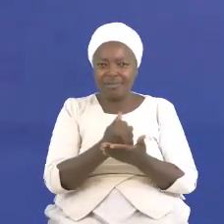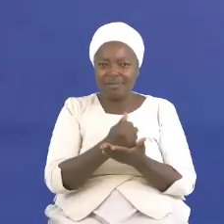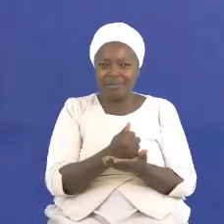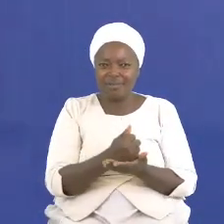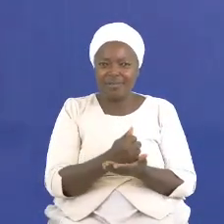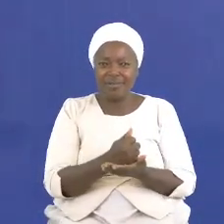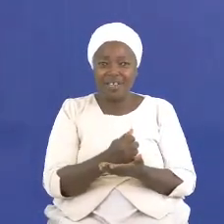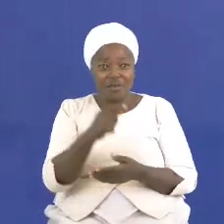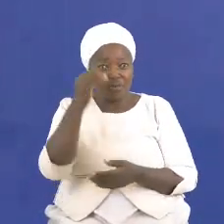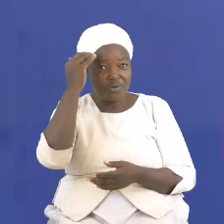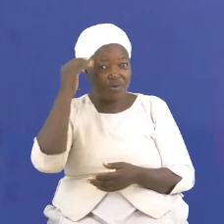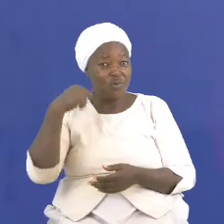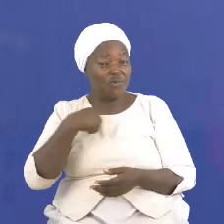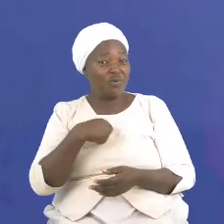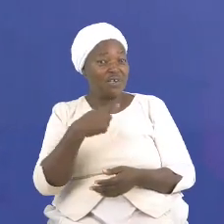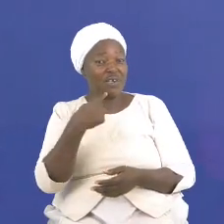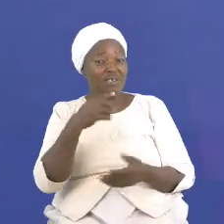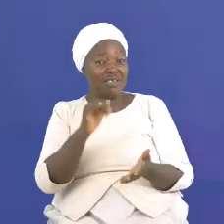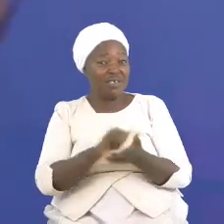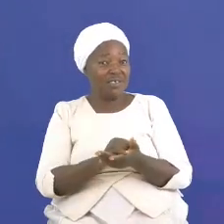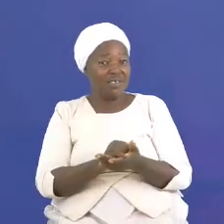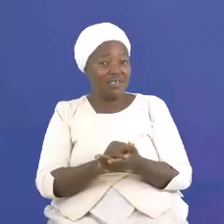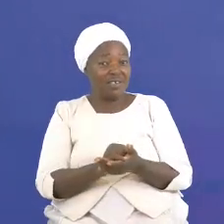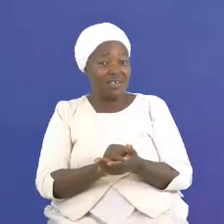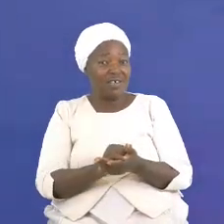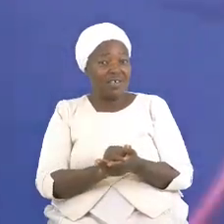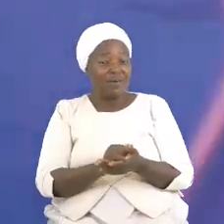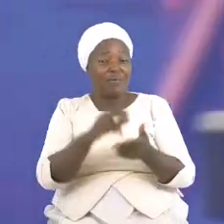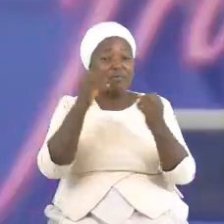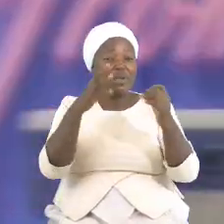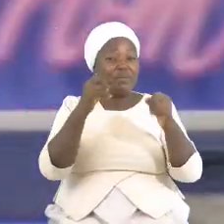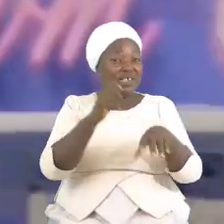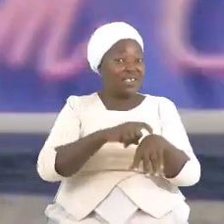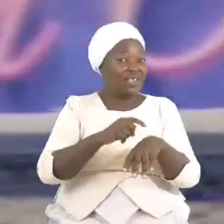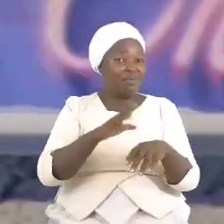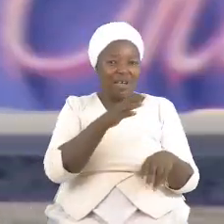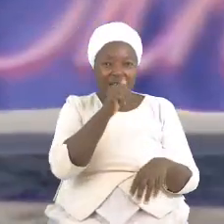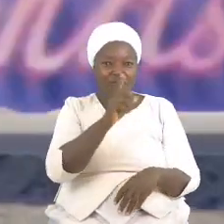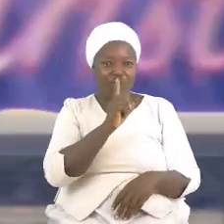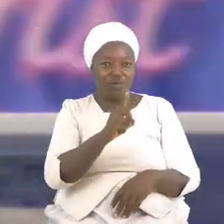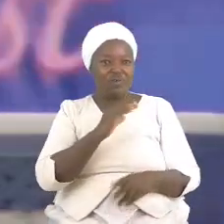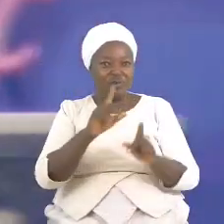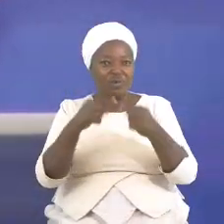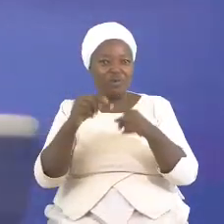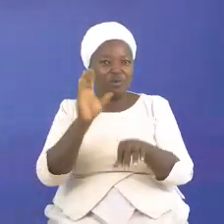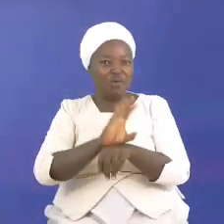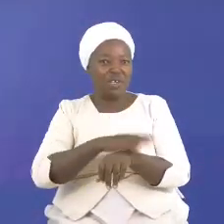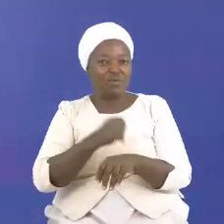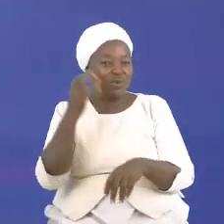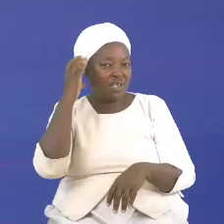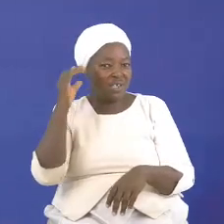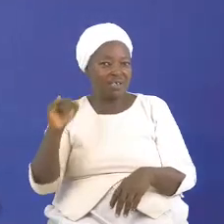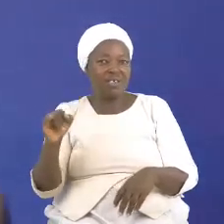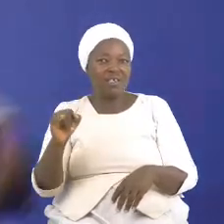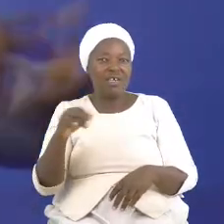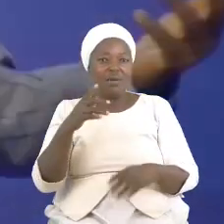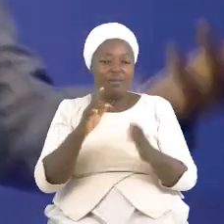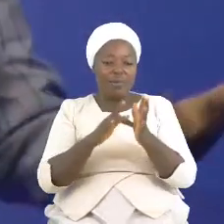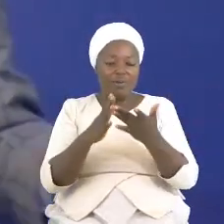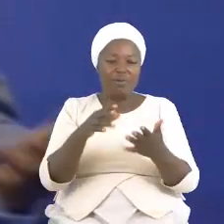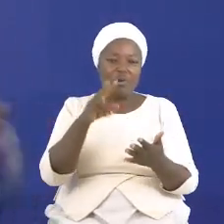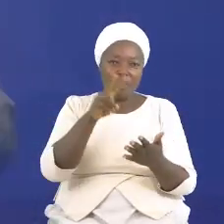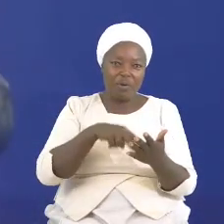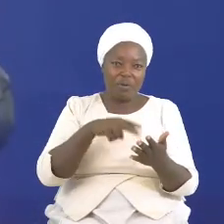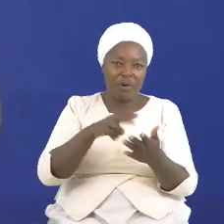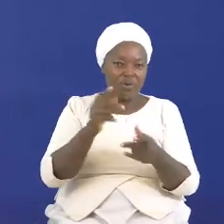that many times. I'm sure if you've been going to church, if you have been hearing, you know, Bible read, you've heard